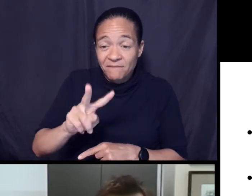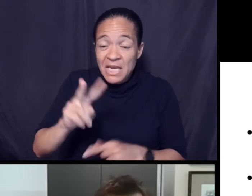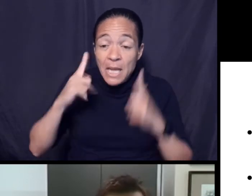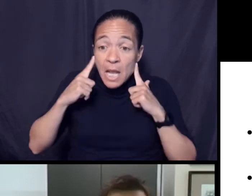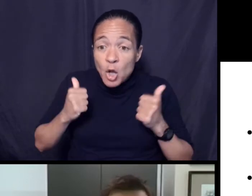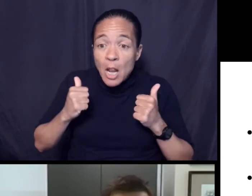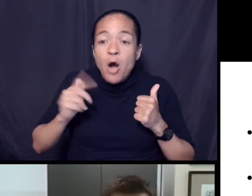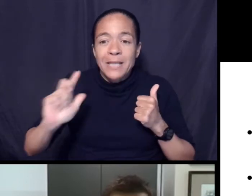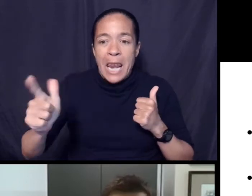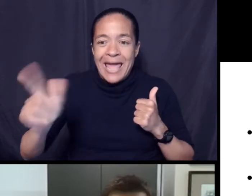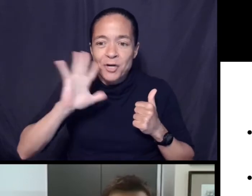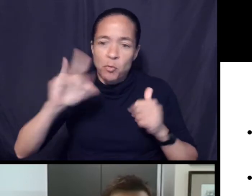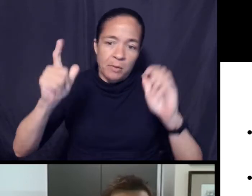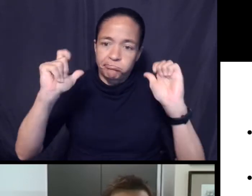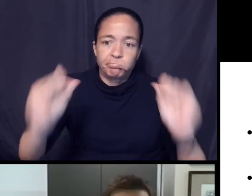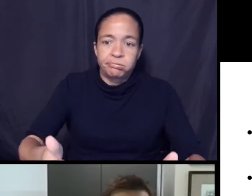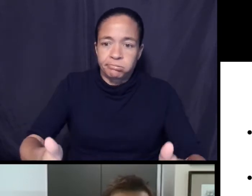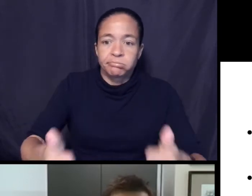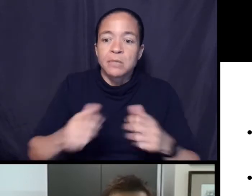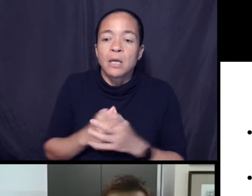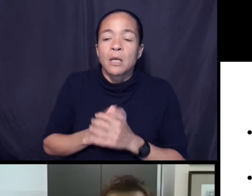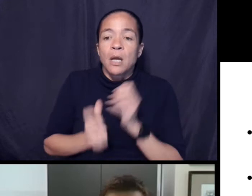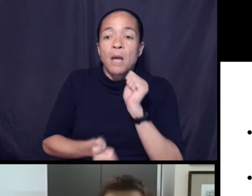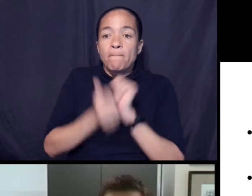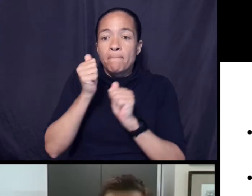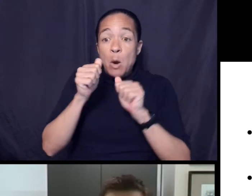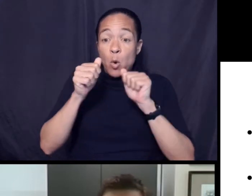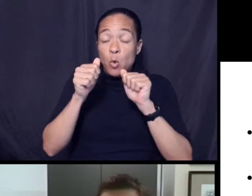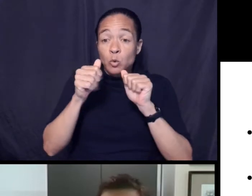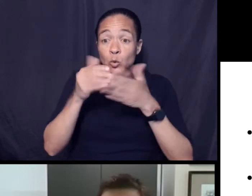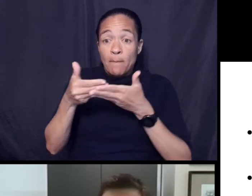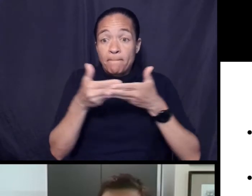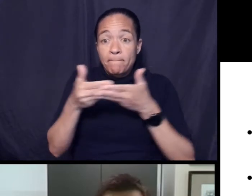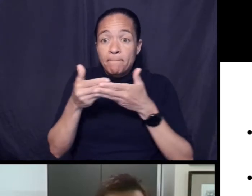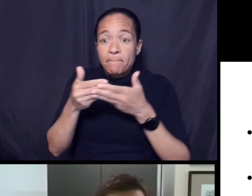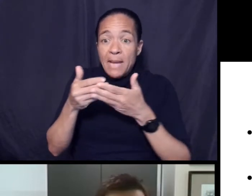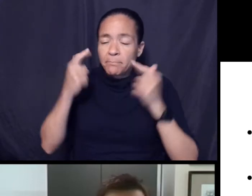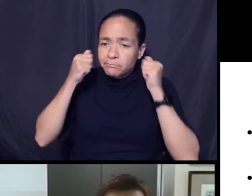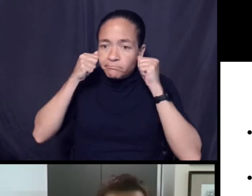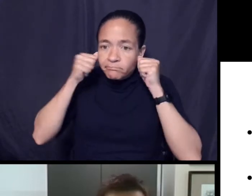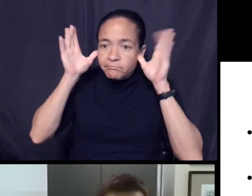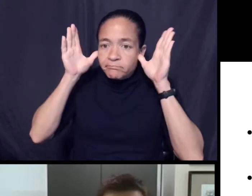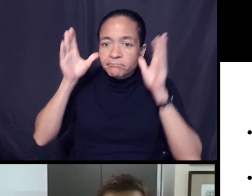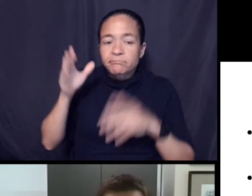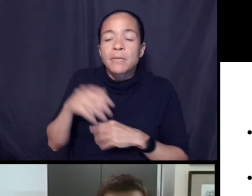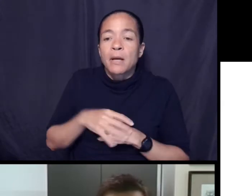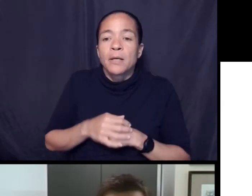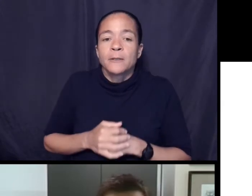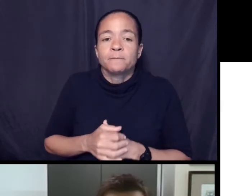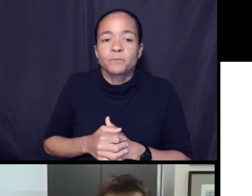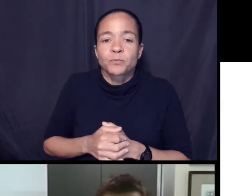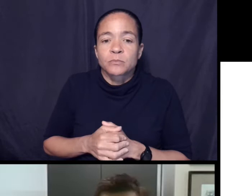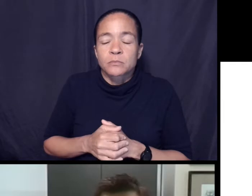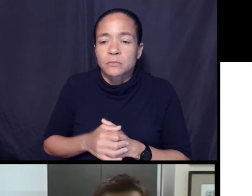even further later. And the majority of children will have profound hearing or end up having profound